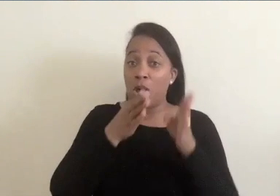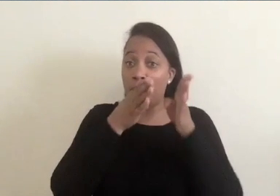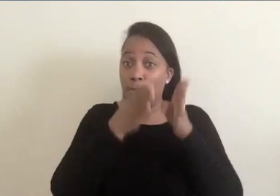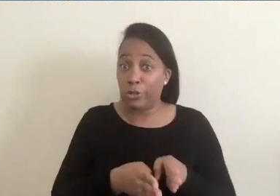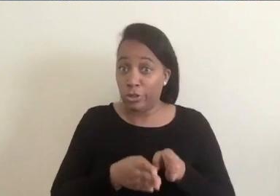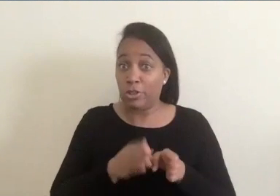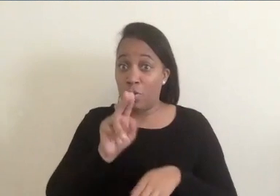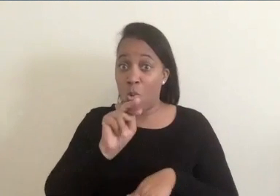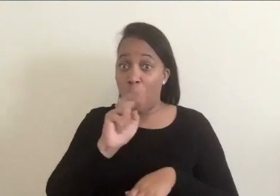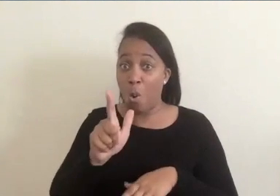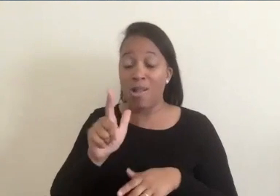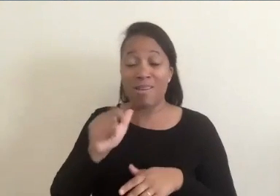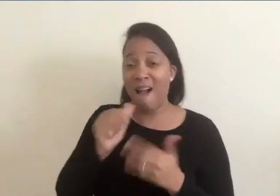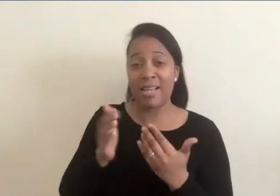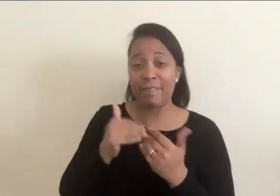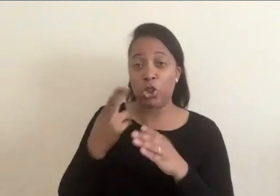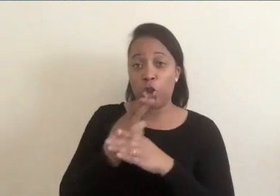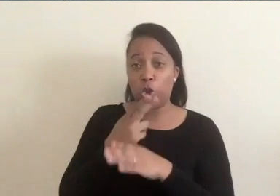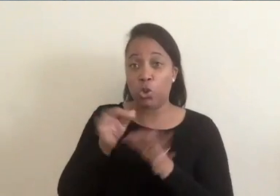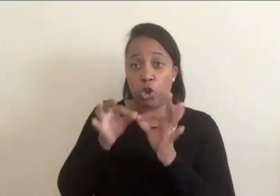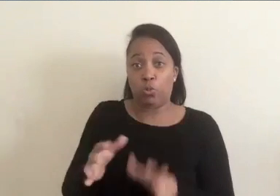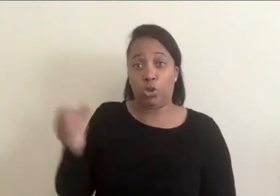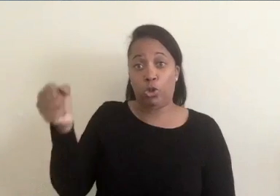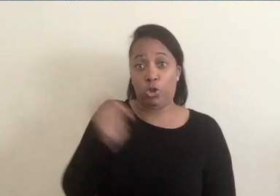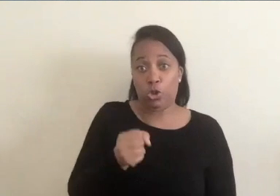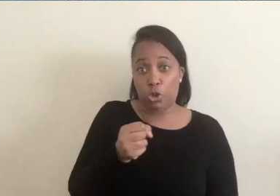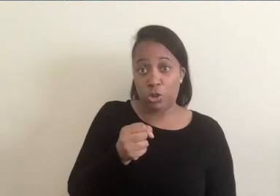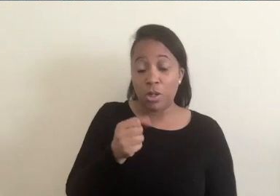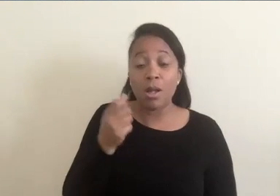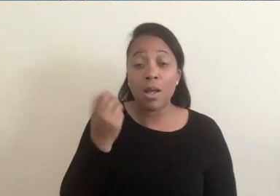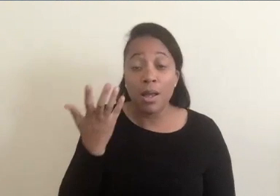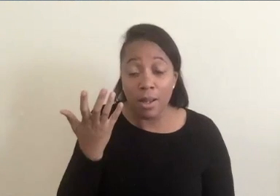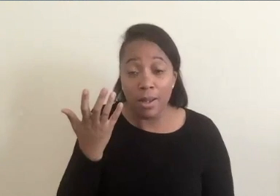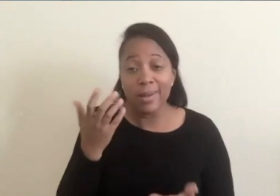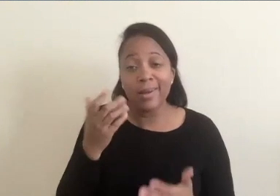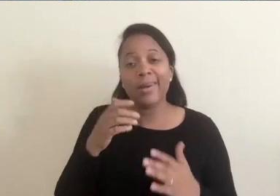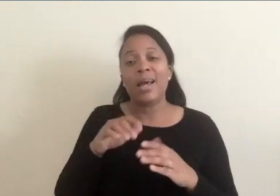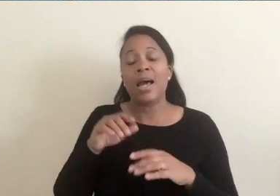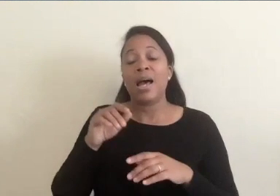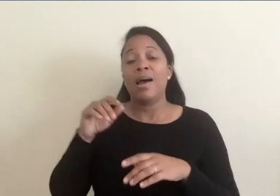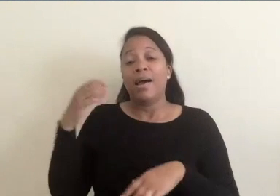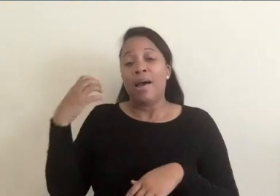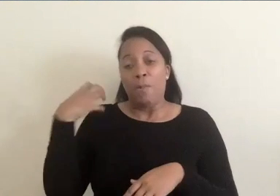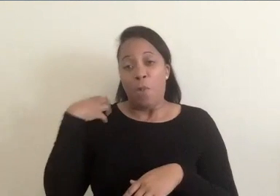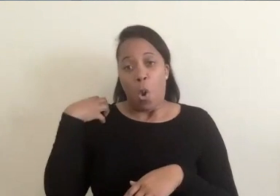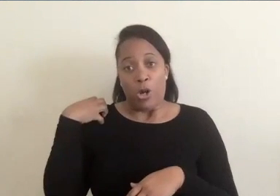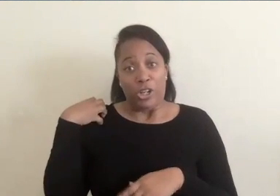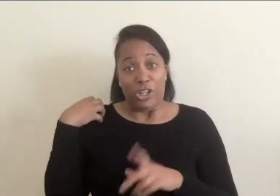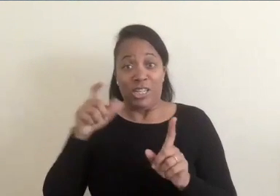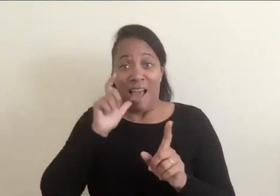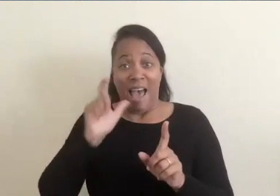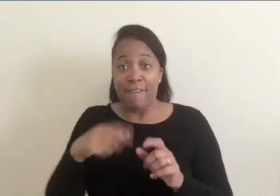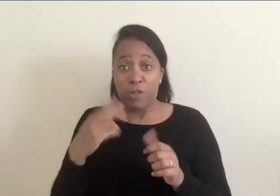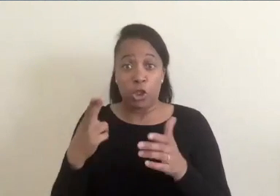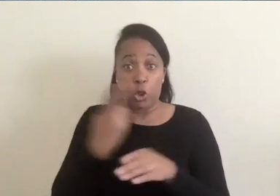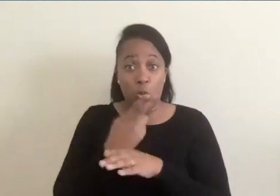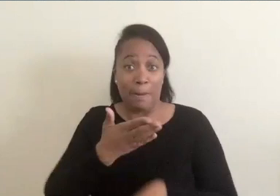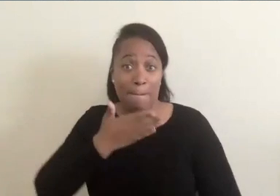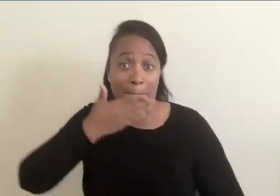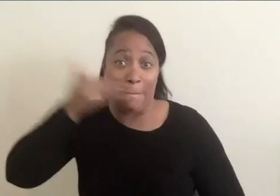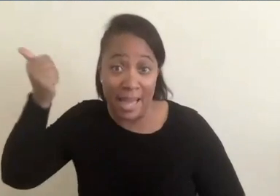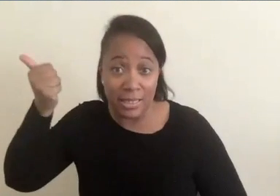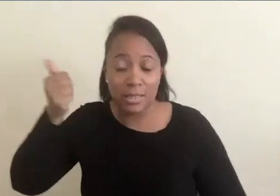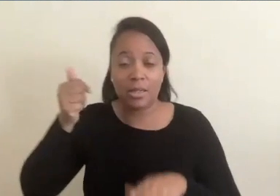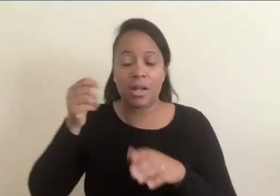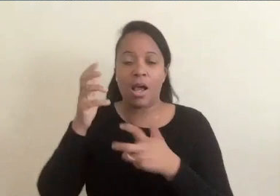ASL, the employer is not required to use the best accommodation, merely an effective accommodation.